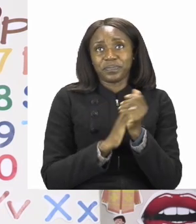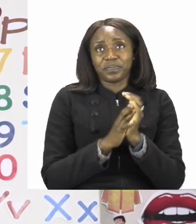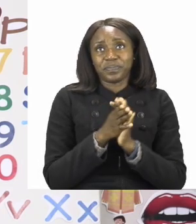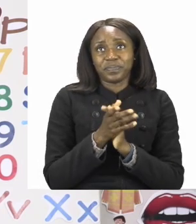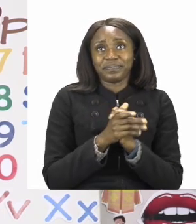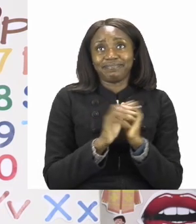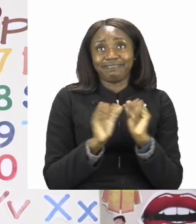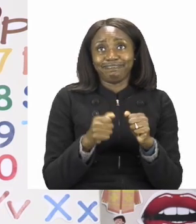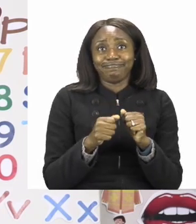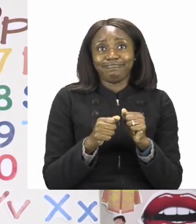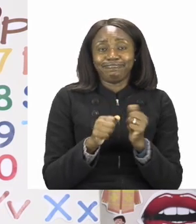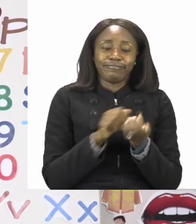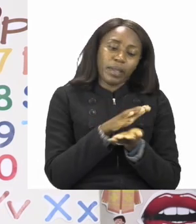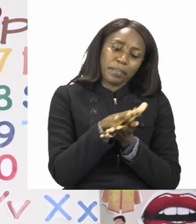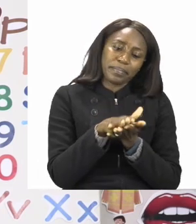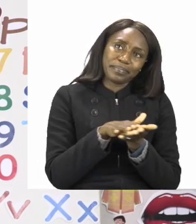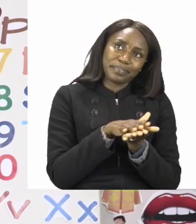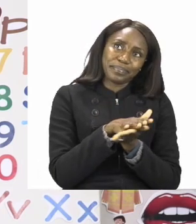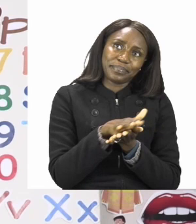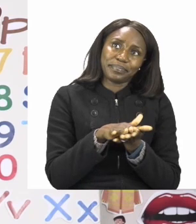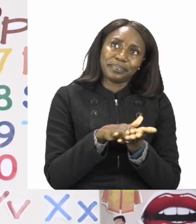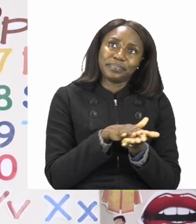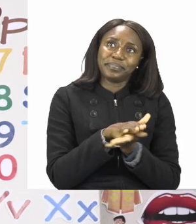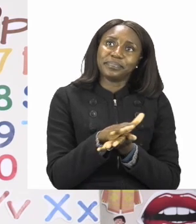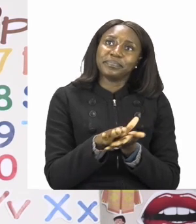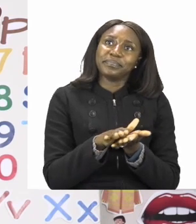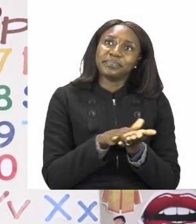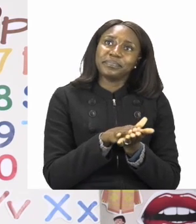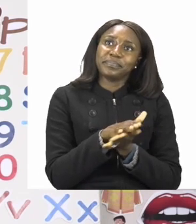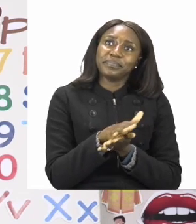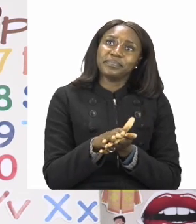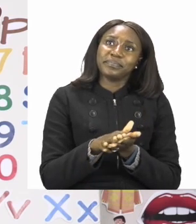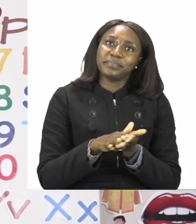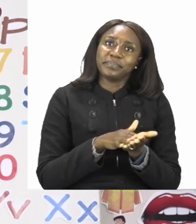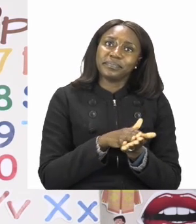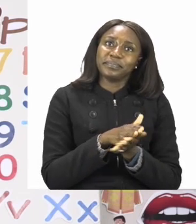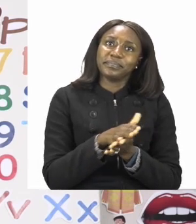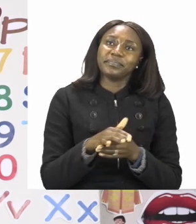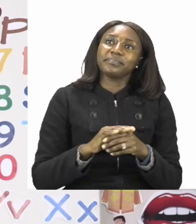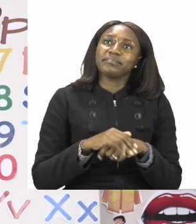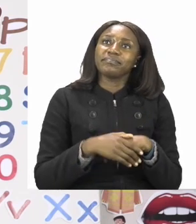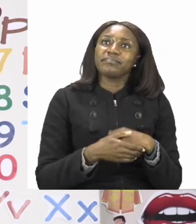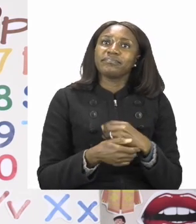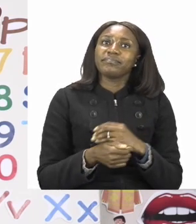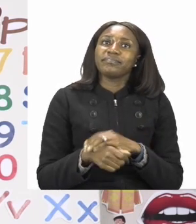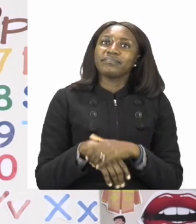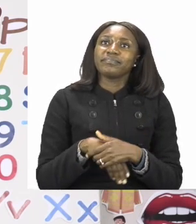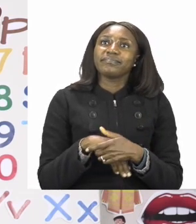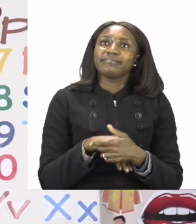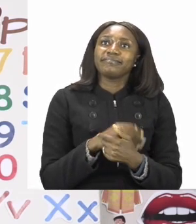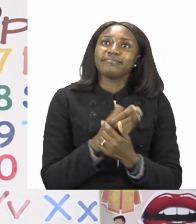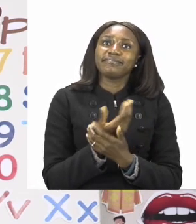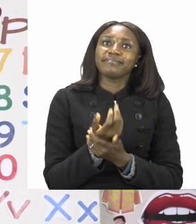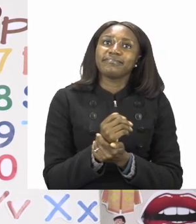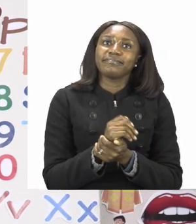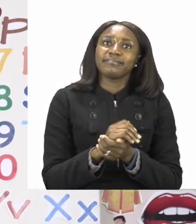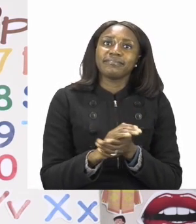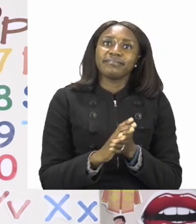sanitize. So let's rub our sanitizer inside our hands, around our